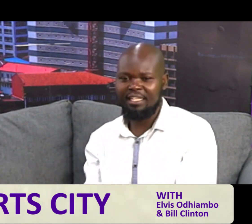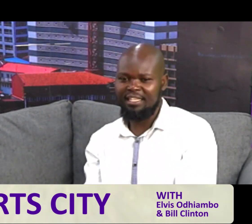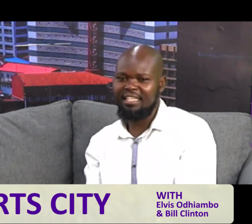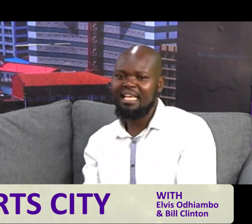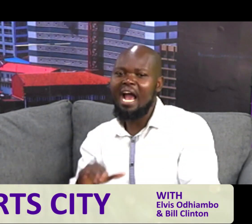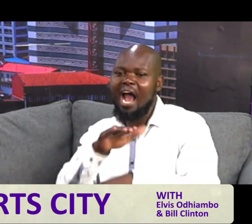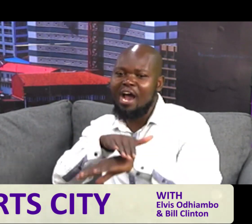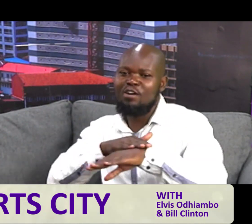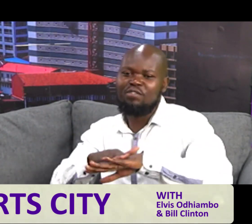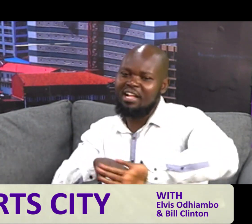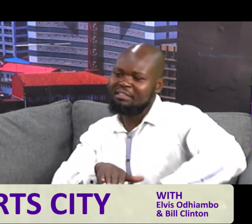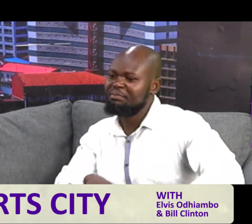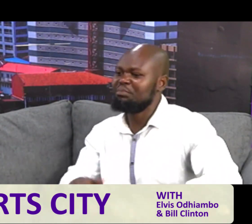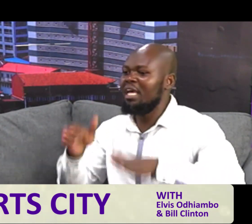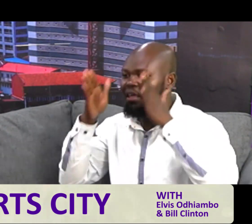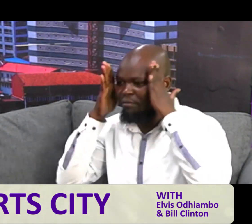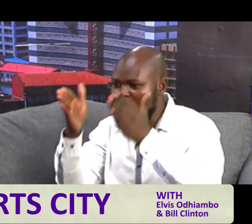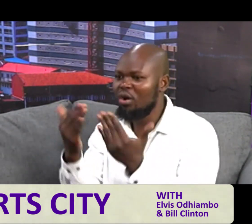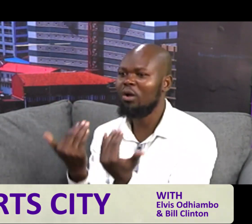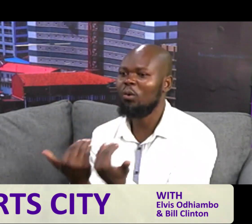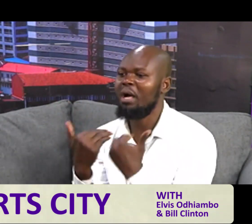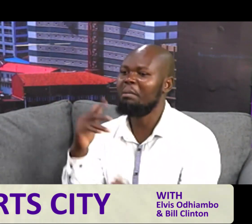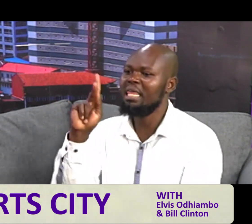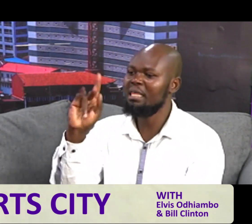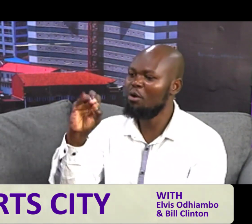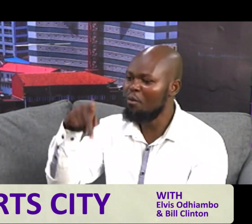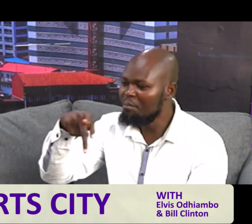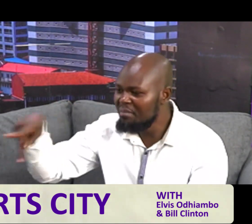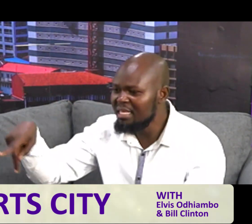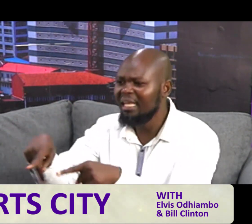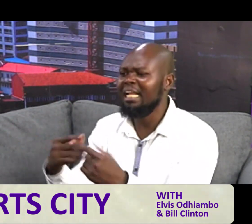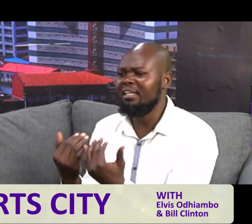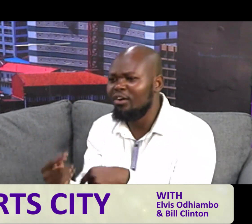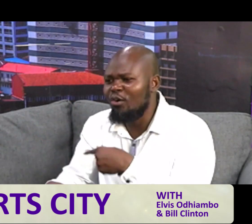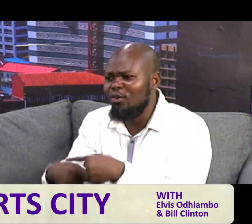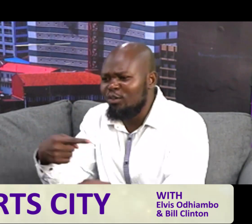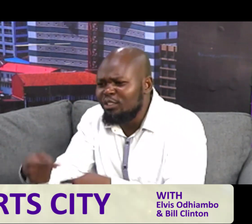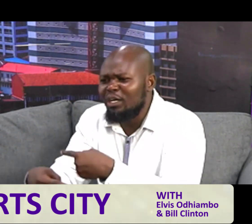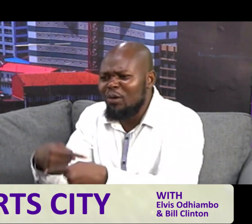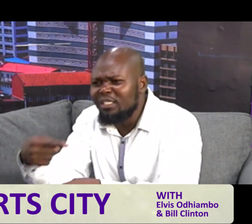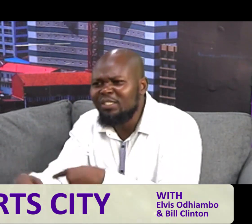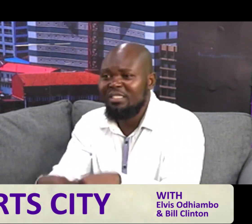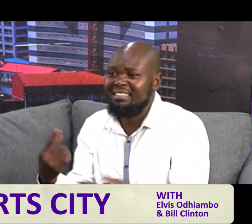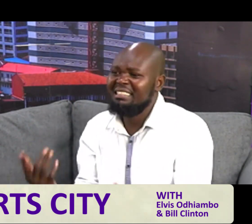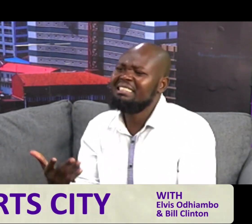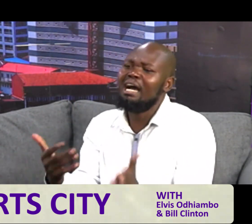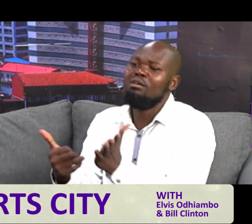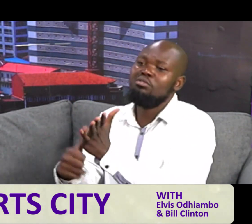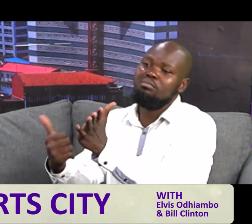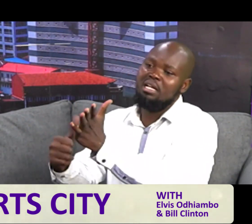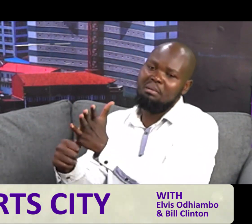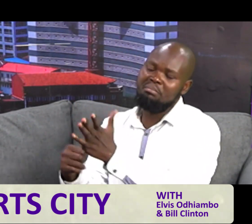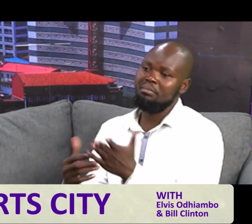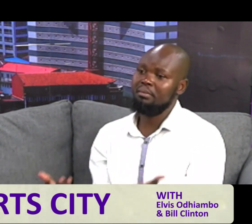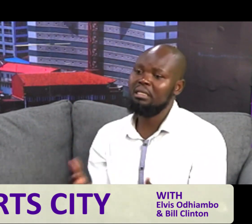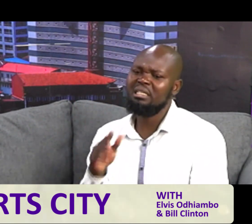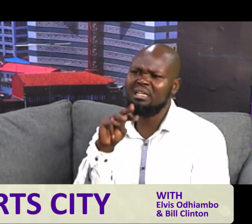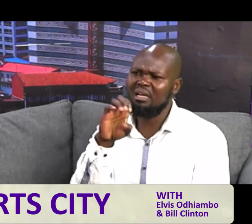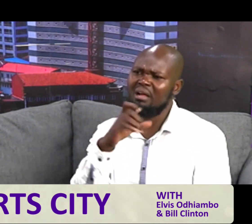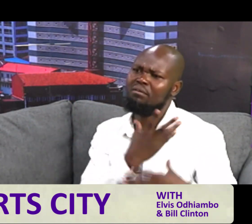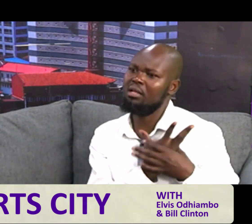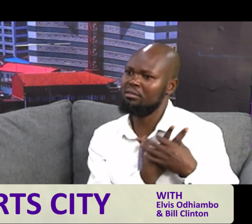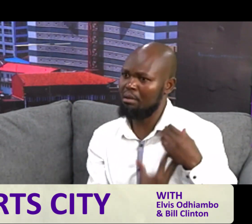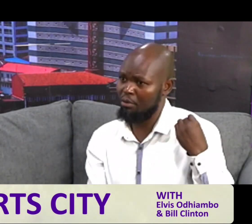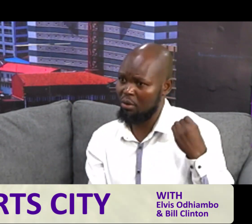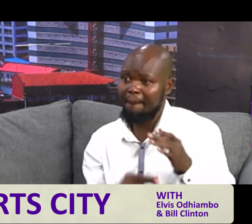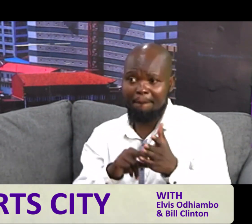is they have a new management, and they're really focusing on Kepa. So for Kepa, he has really continued to